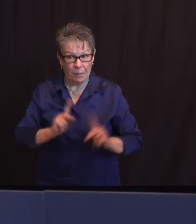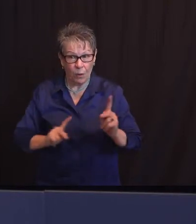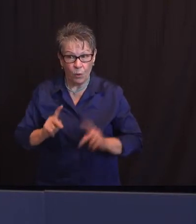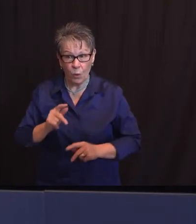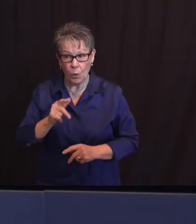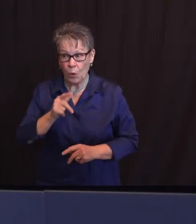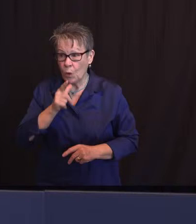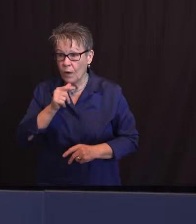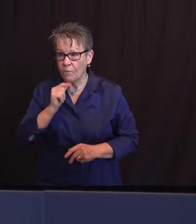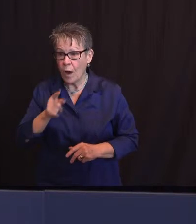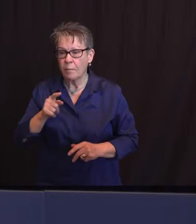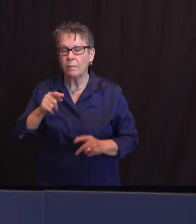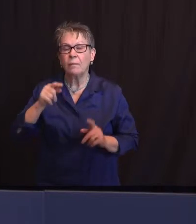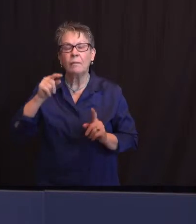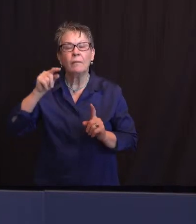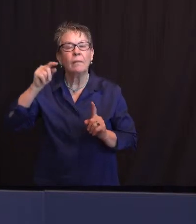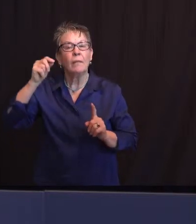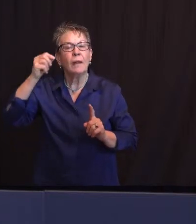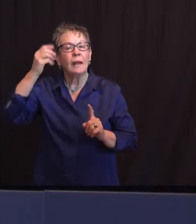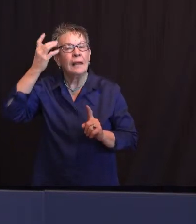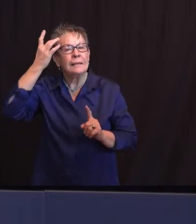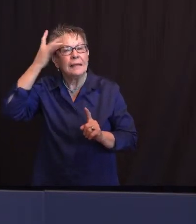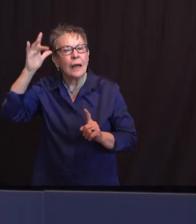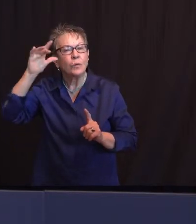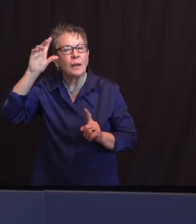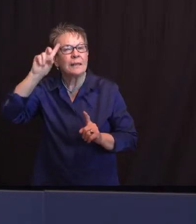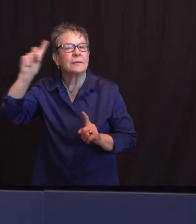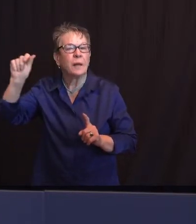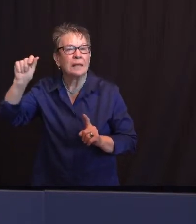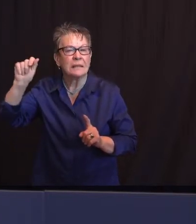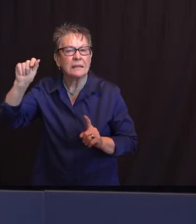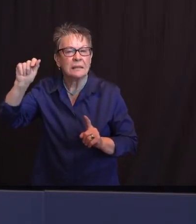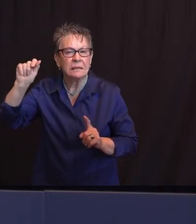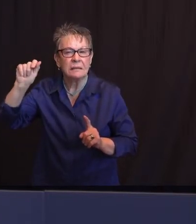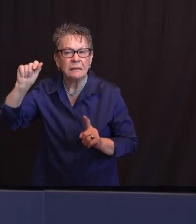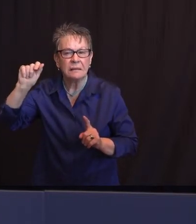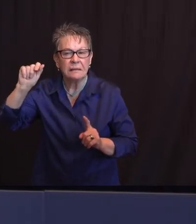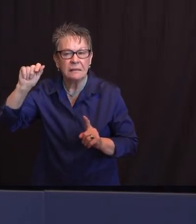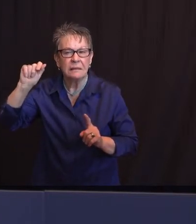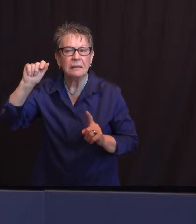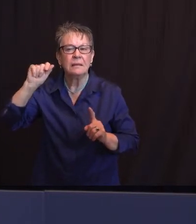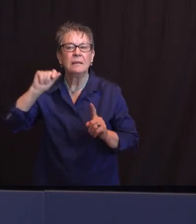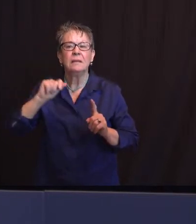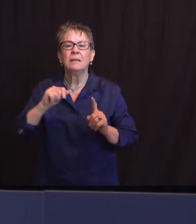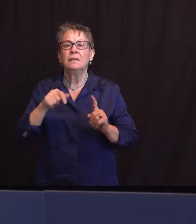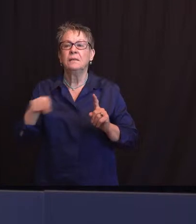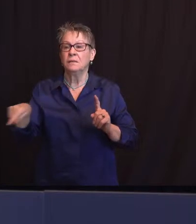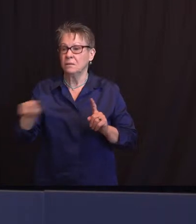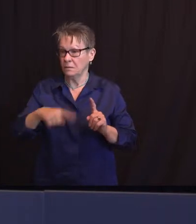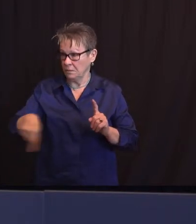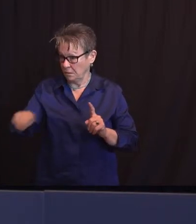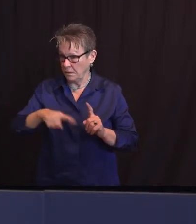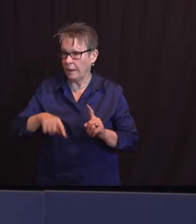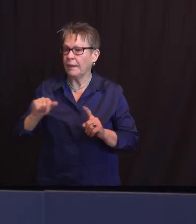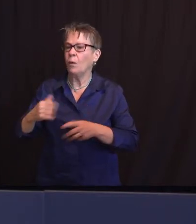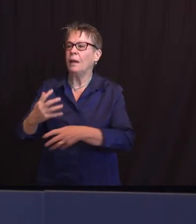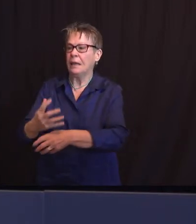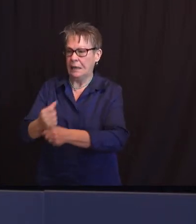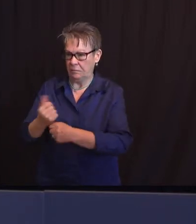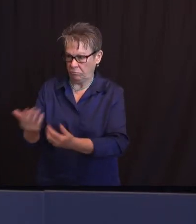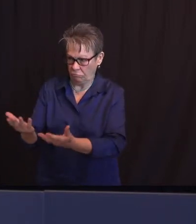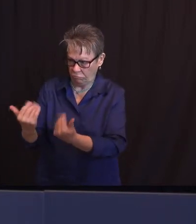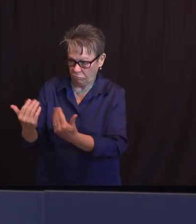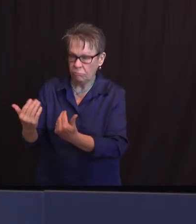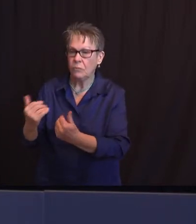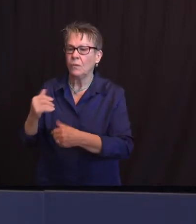development disability group homes that were not included in the initial federal pharmacy partnership. Through this effort,